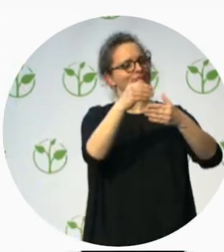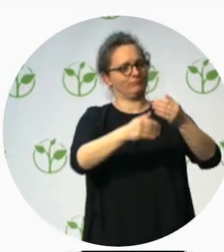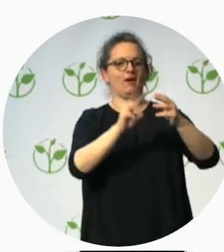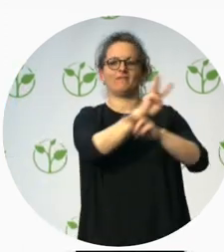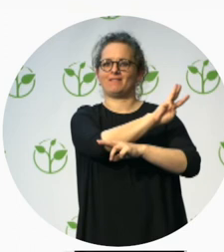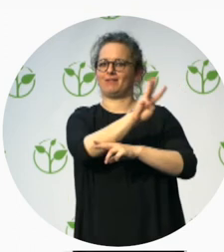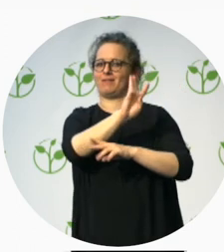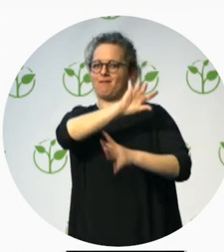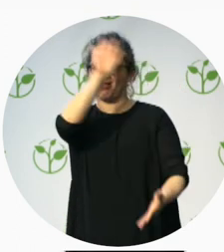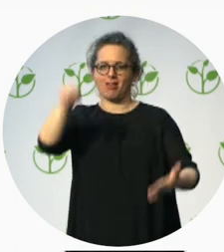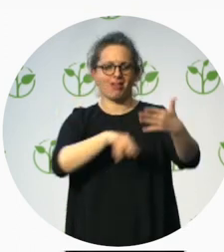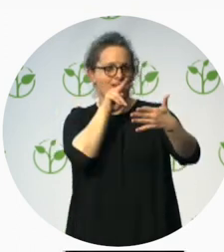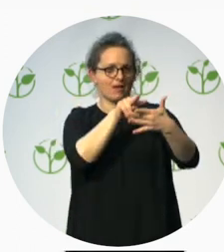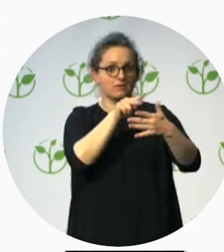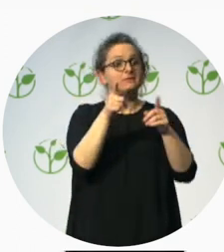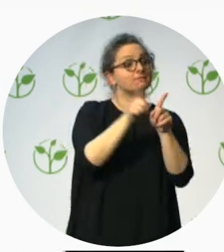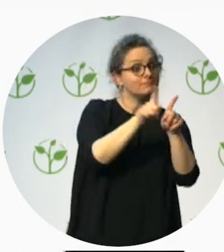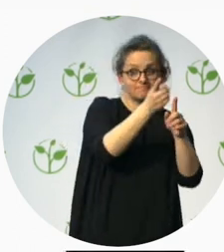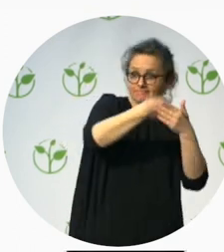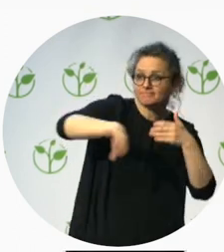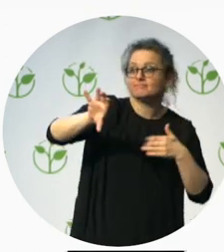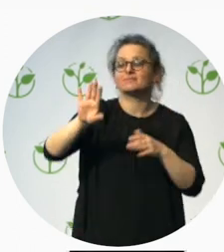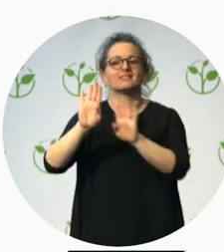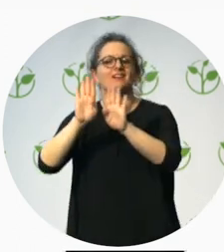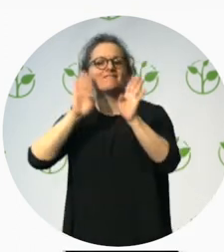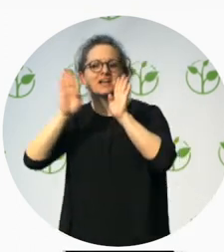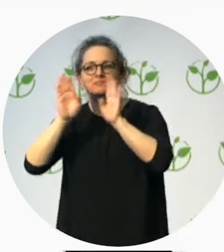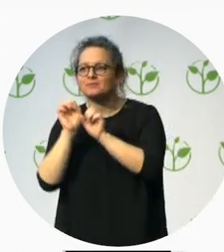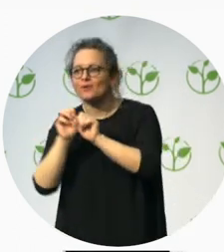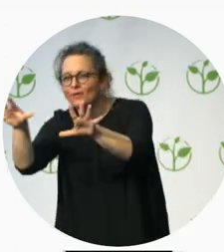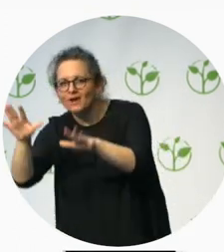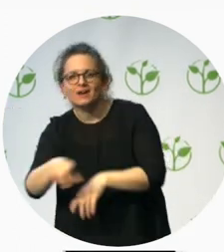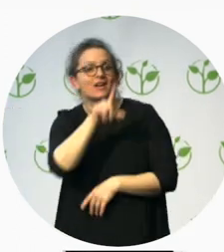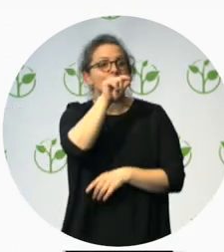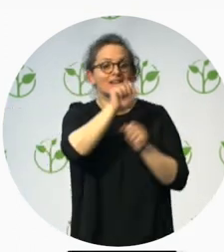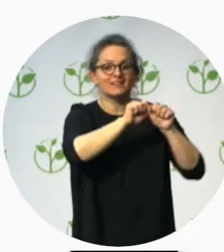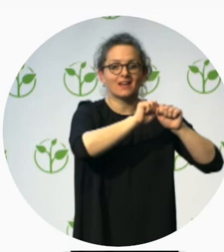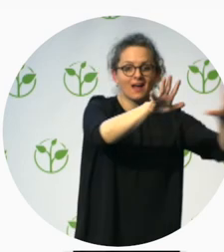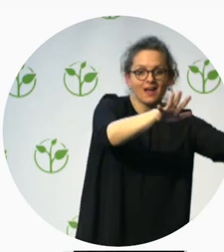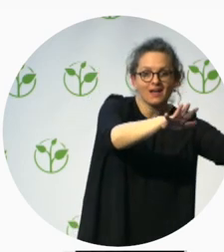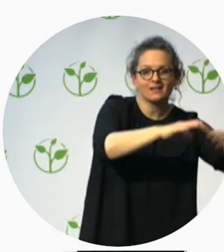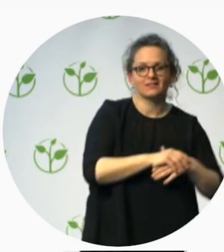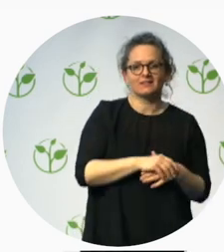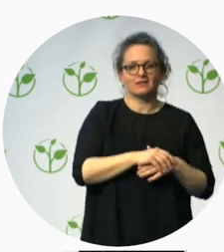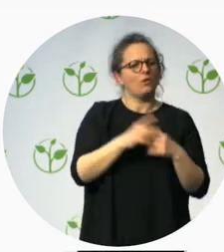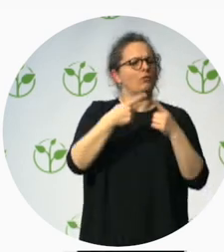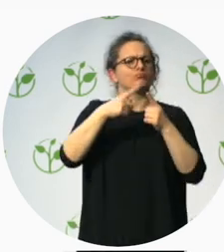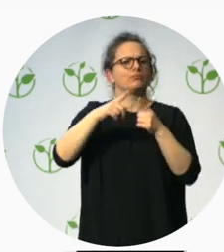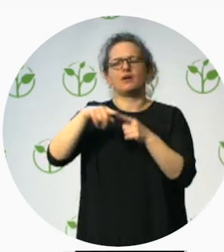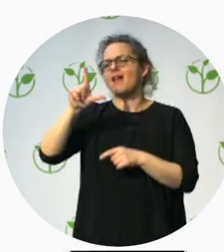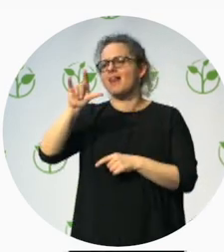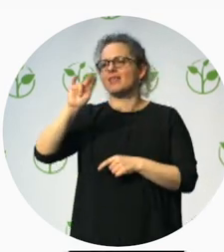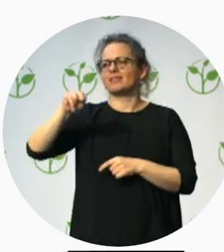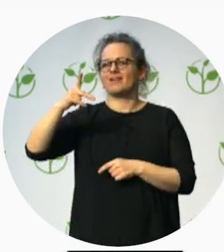LinkedIn, Instagram, and even via our very own YouTube channel. In the summer